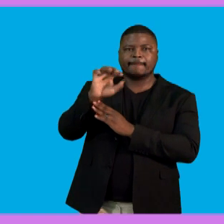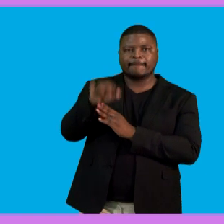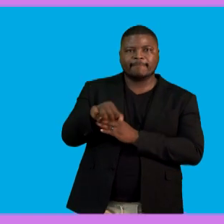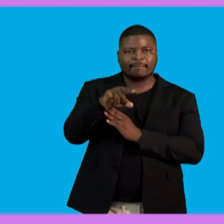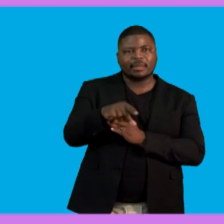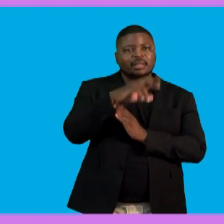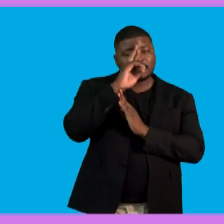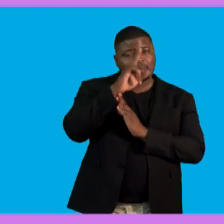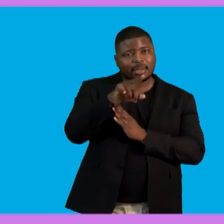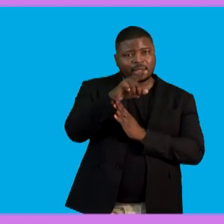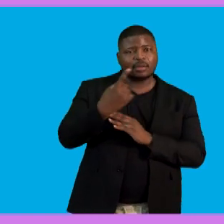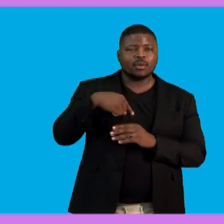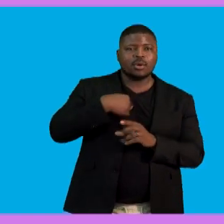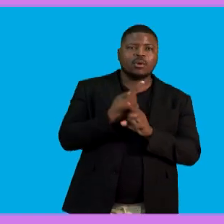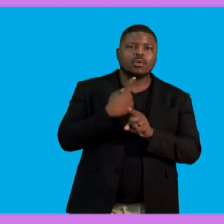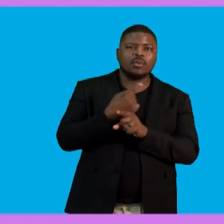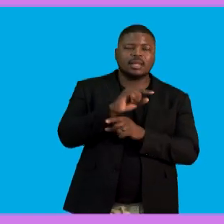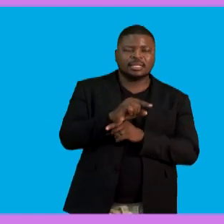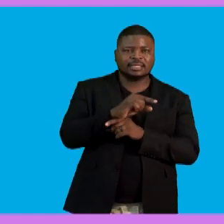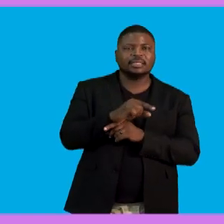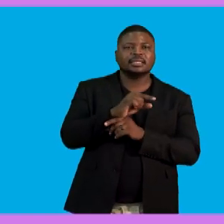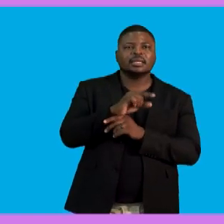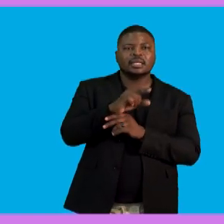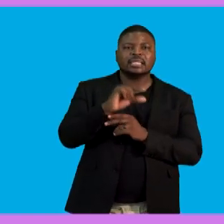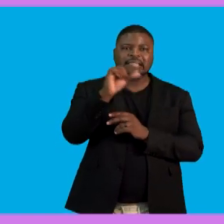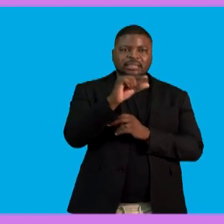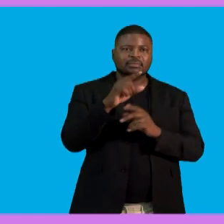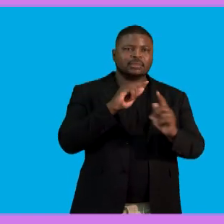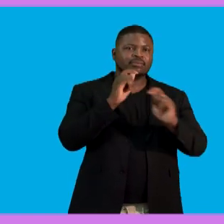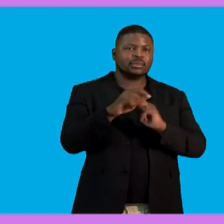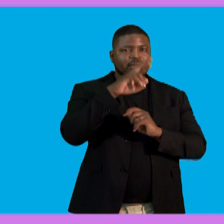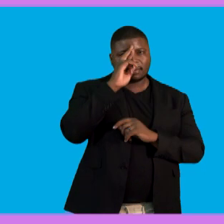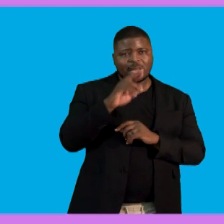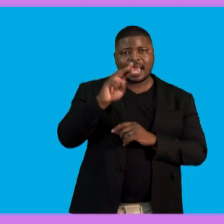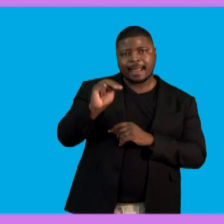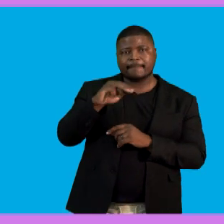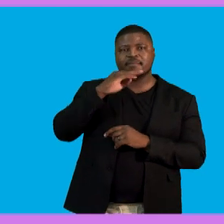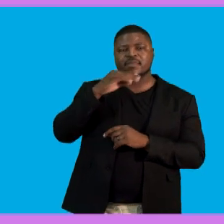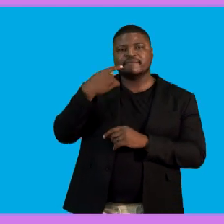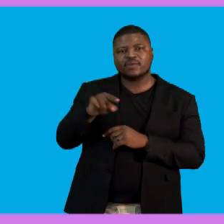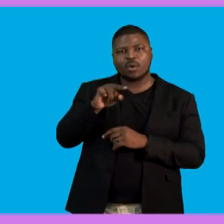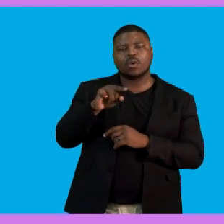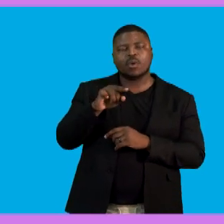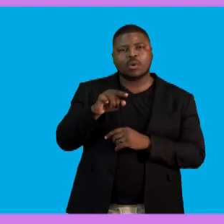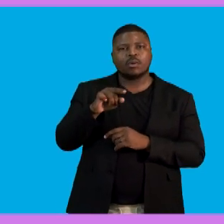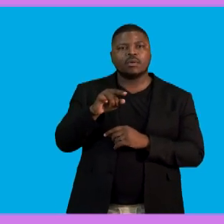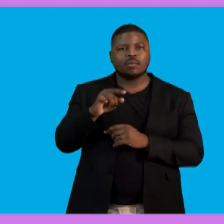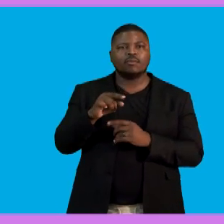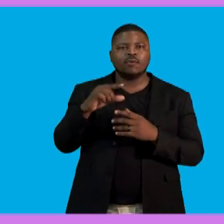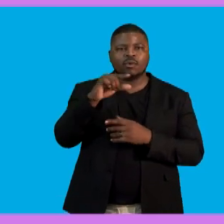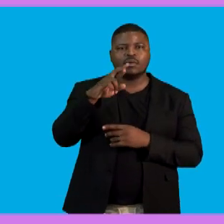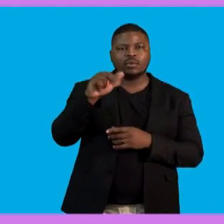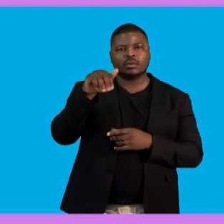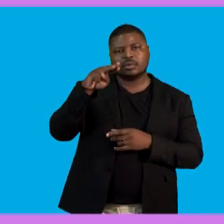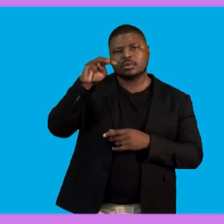Remember, with the previous one, we said math because it is for meters, so M for meters. So now we are using G for